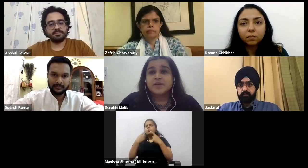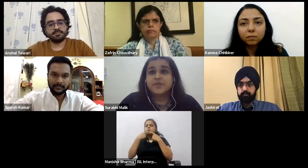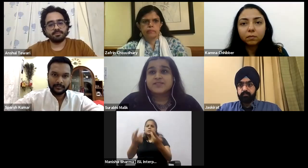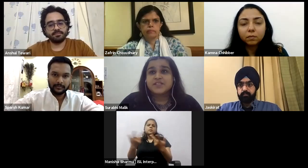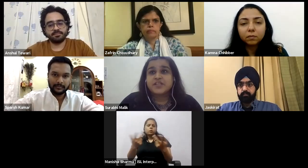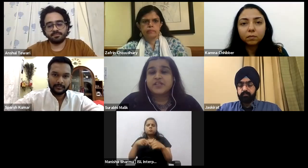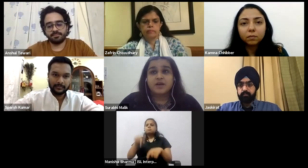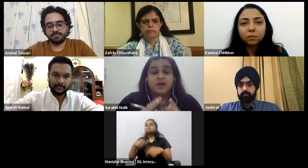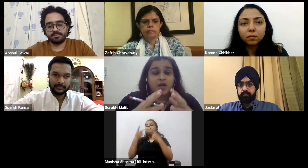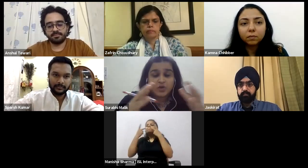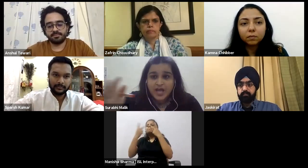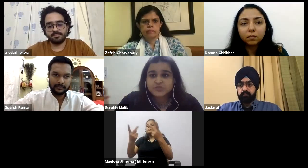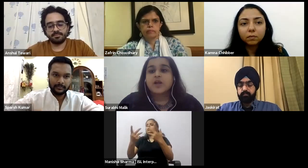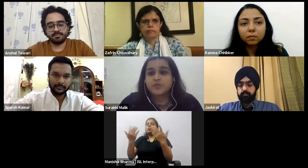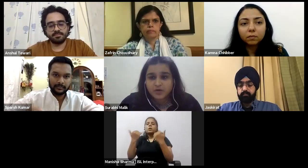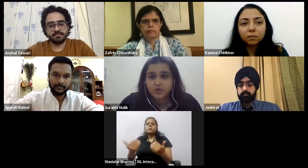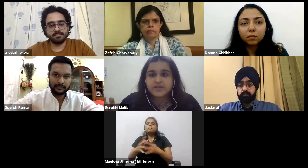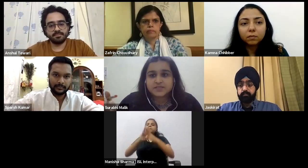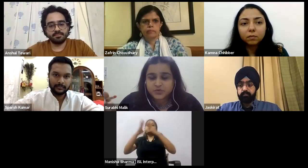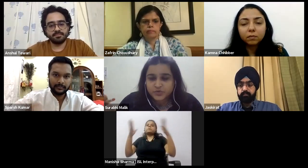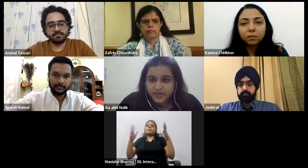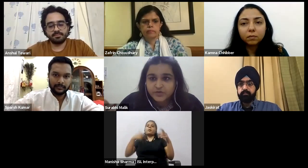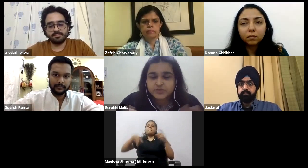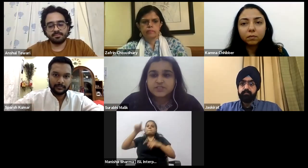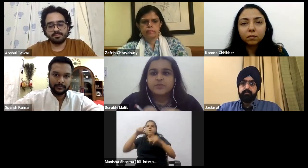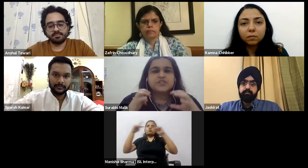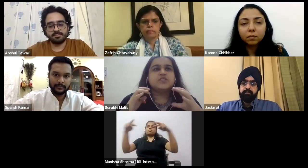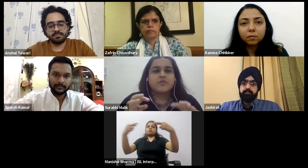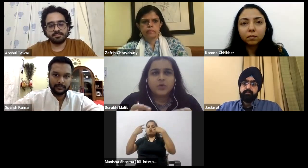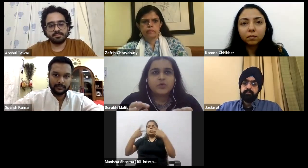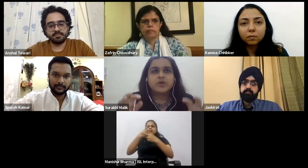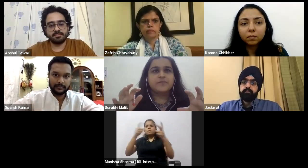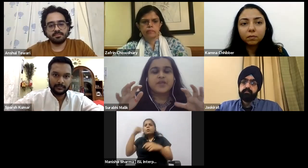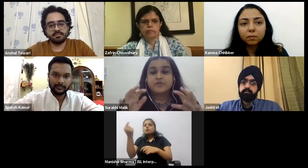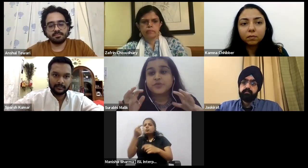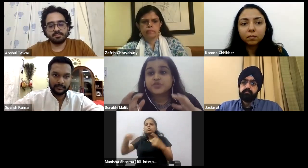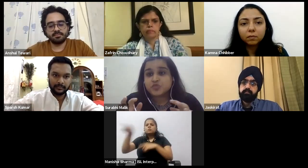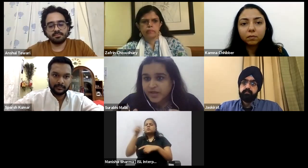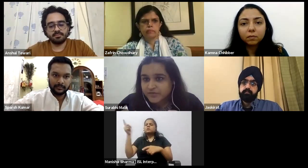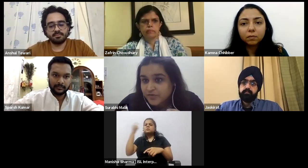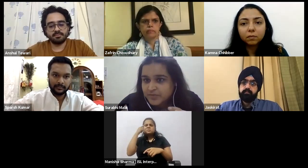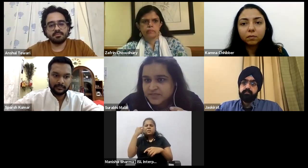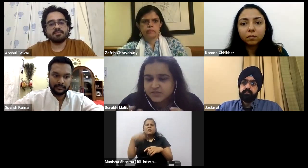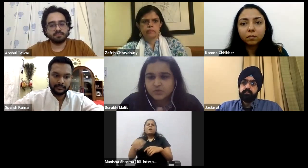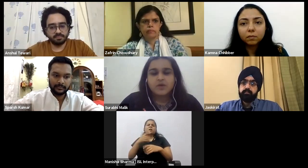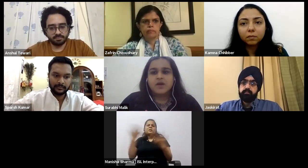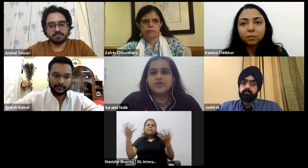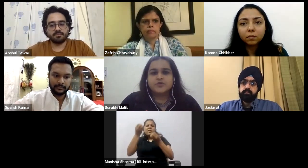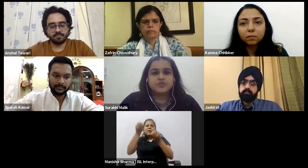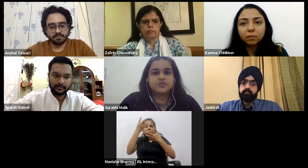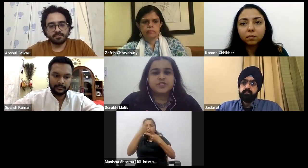is essentially a large part of our audience, the end users, have been shoved onto a information superhighway, if I may say